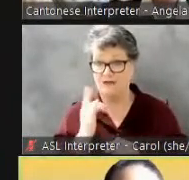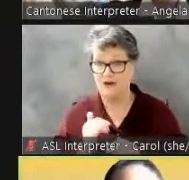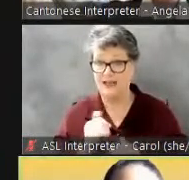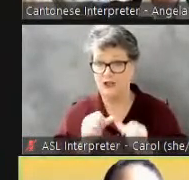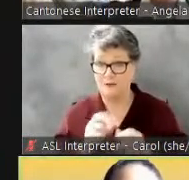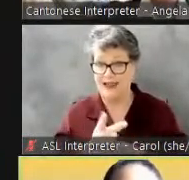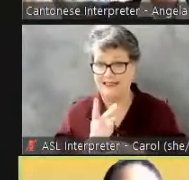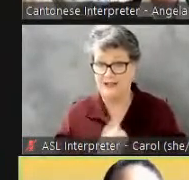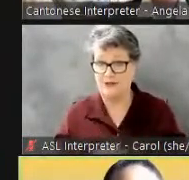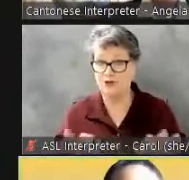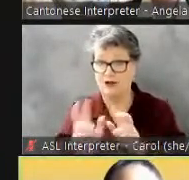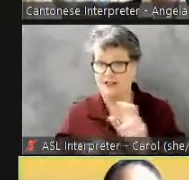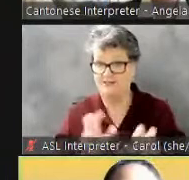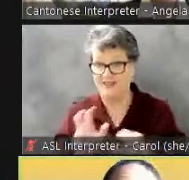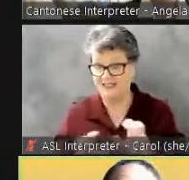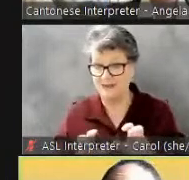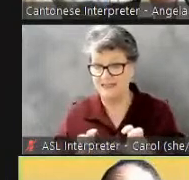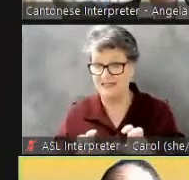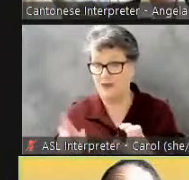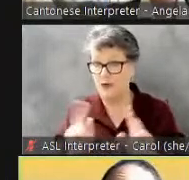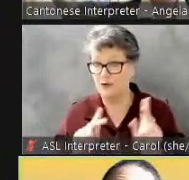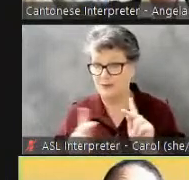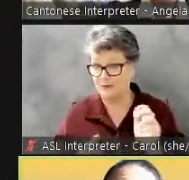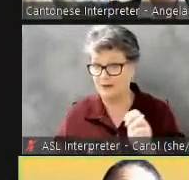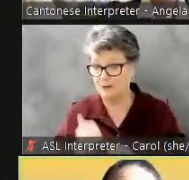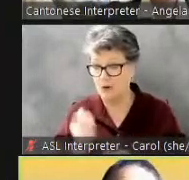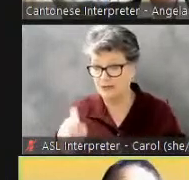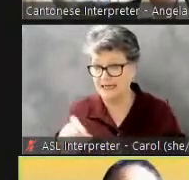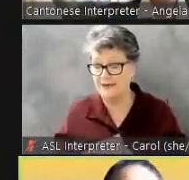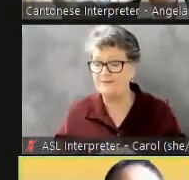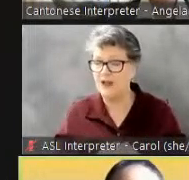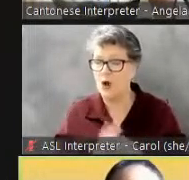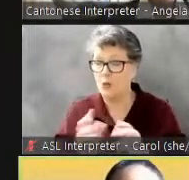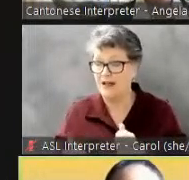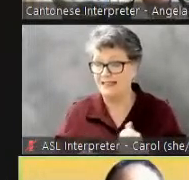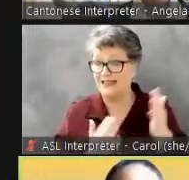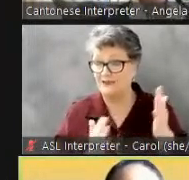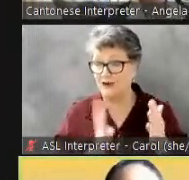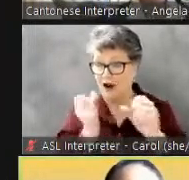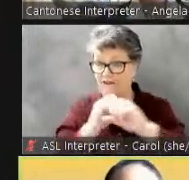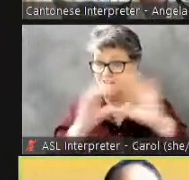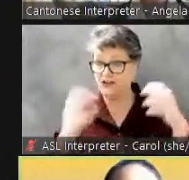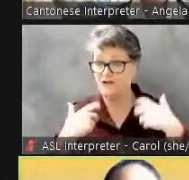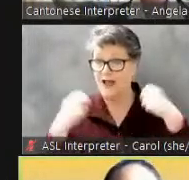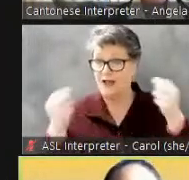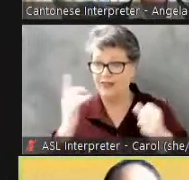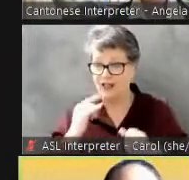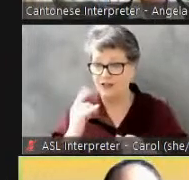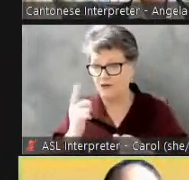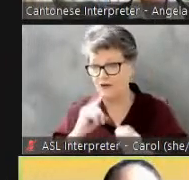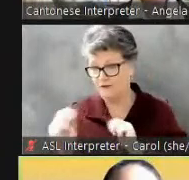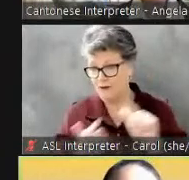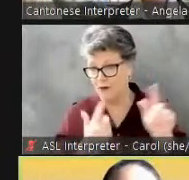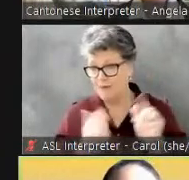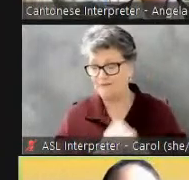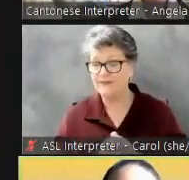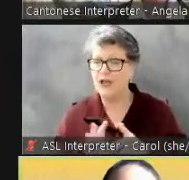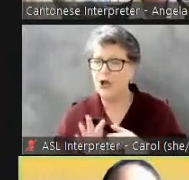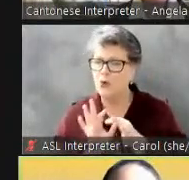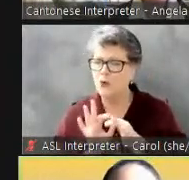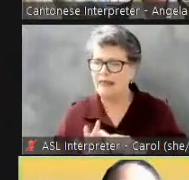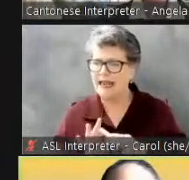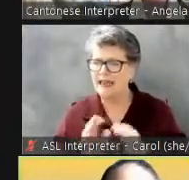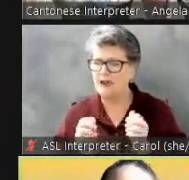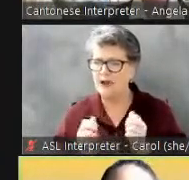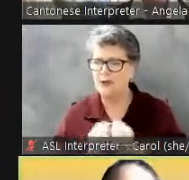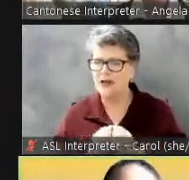those communities in most need, while delivering our vision for a healthy California for all. As it relates to